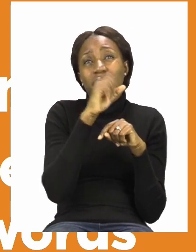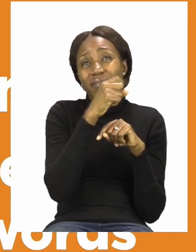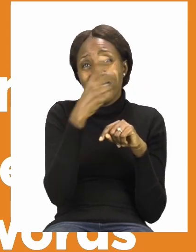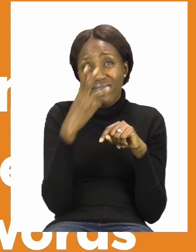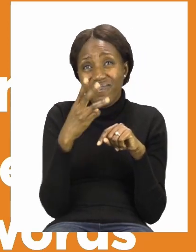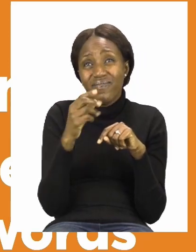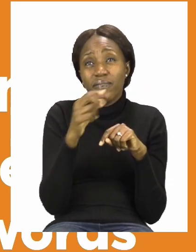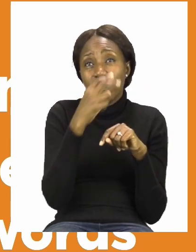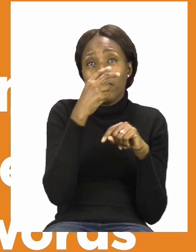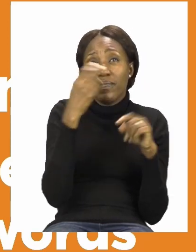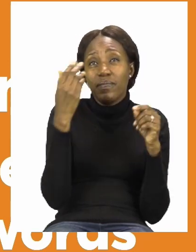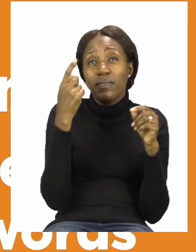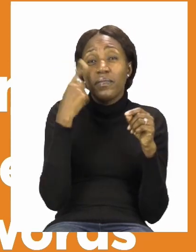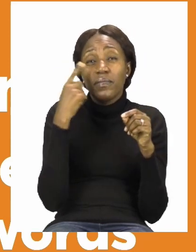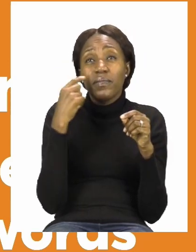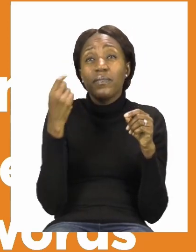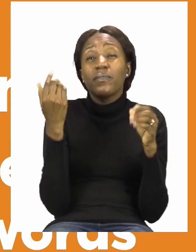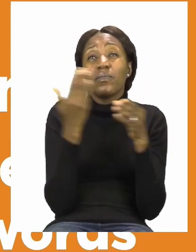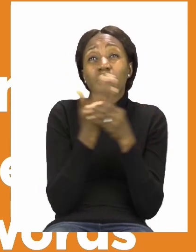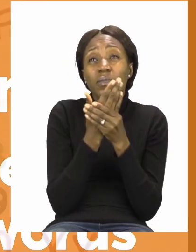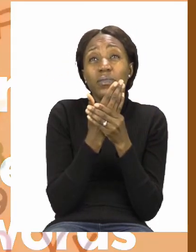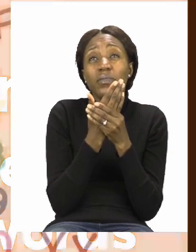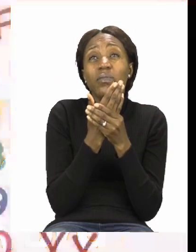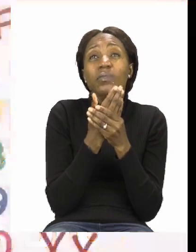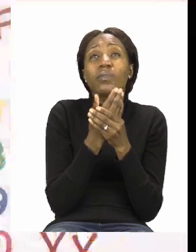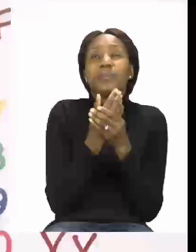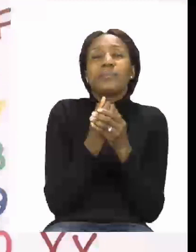words, and the sound B.